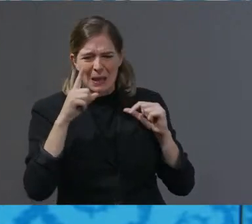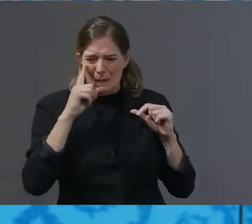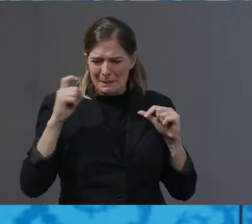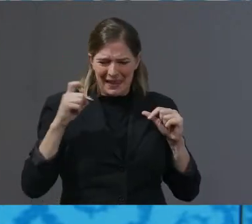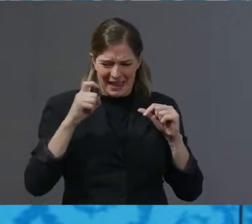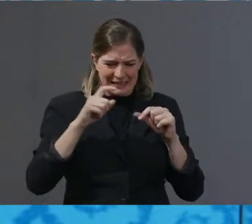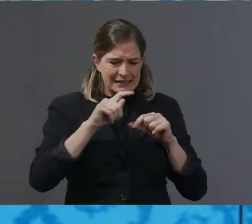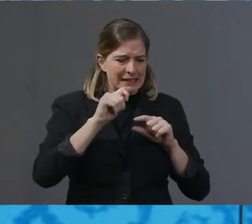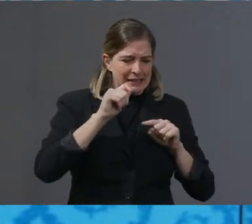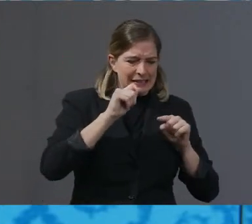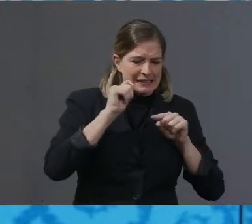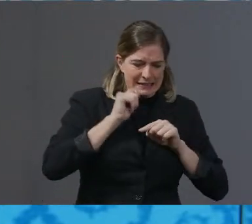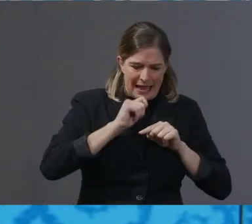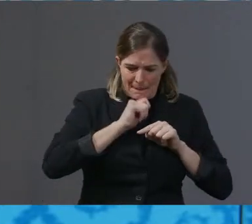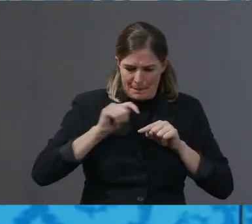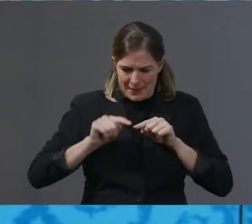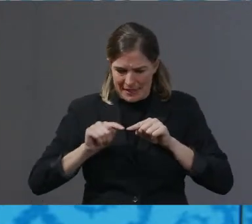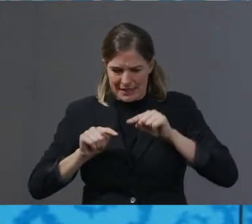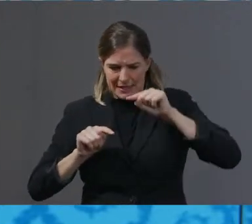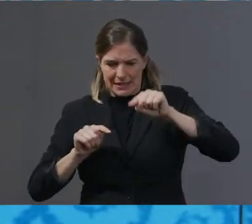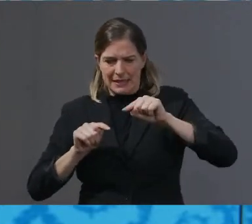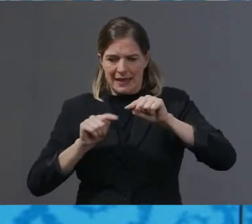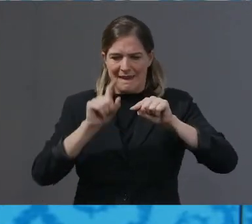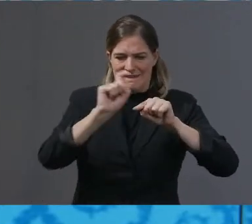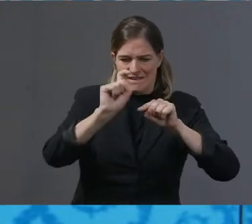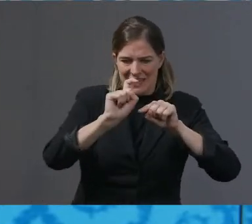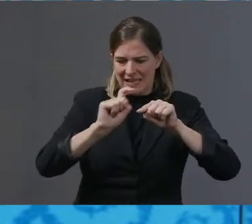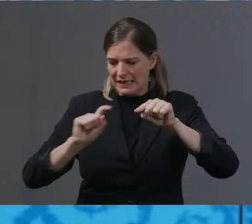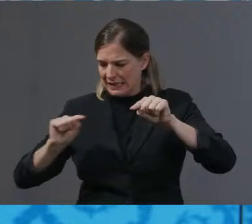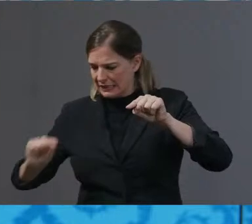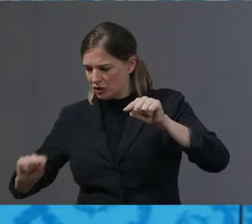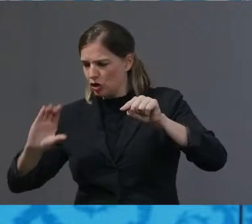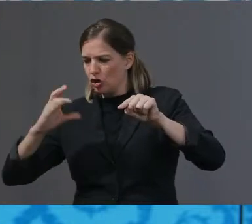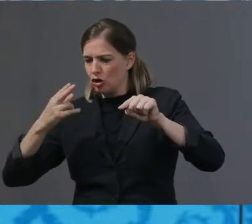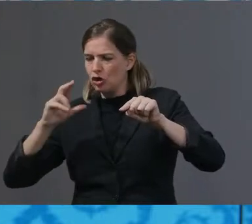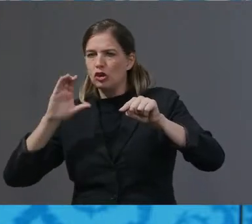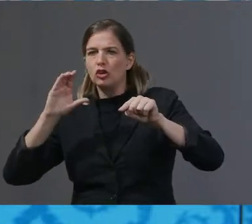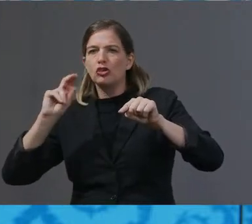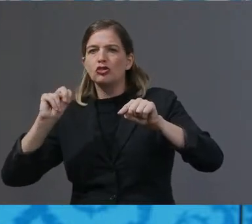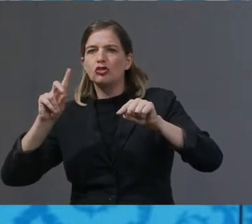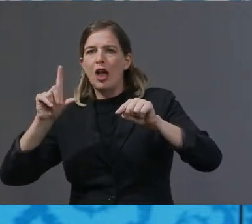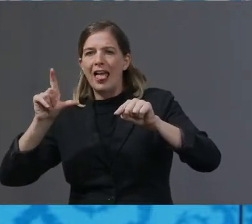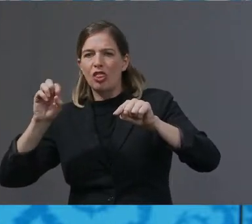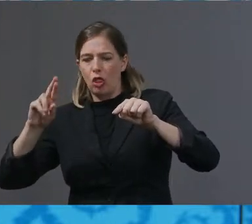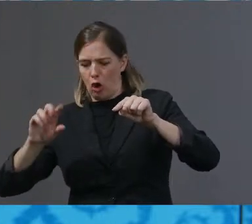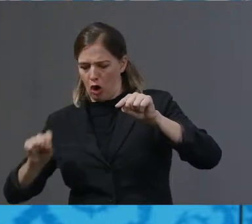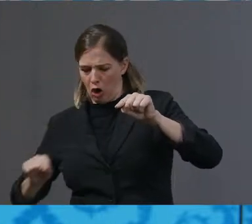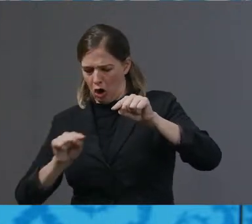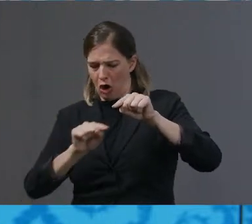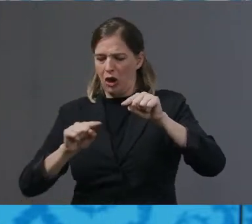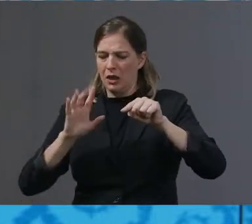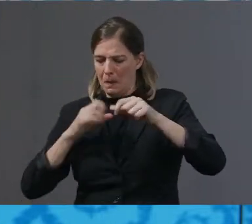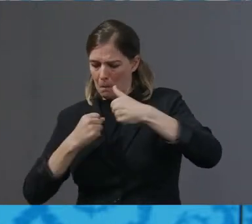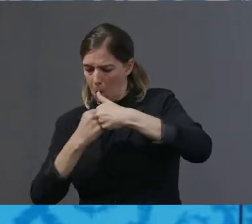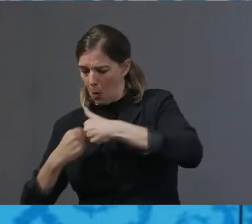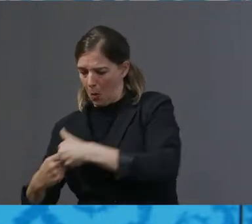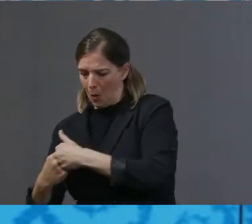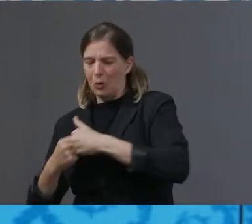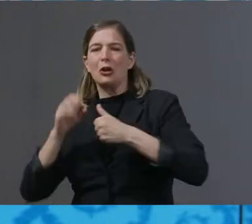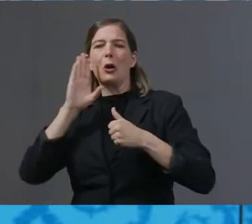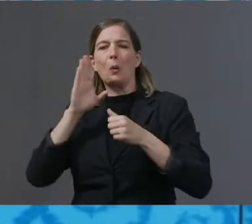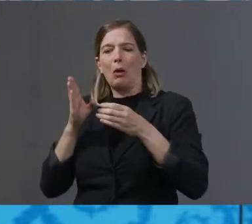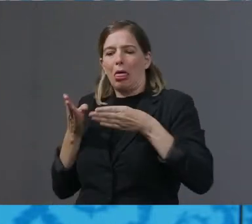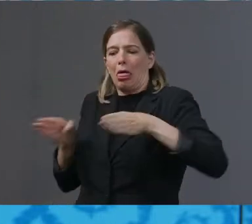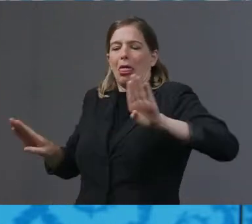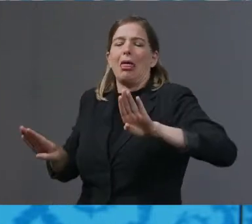Chandler or Phoenix. Why not impose a statewide mandate for people to wear masks when they